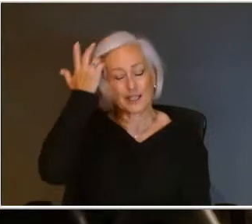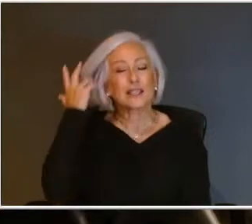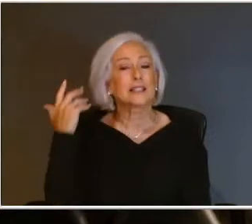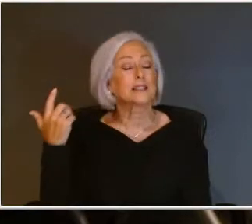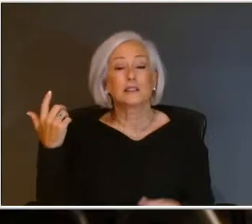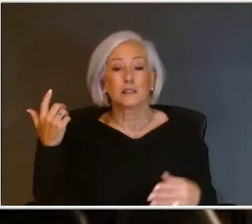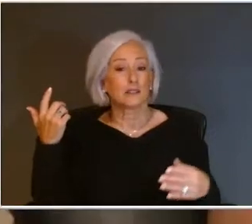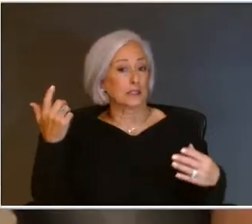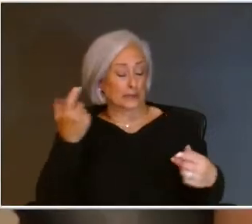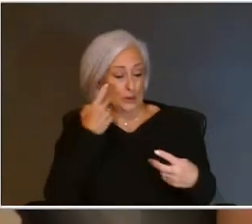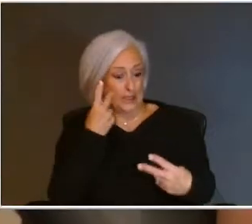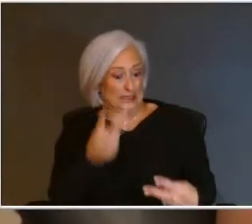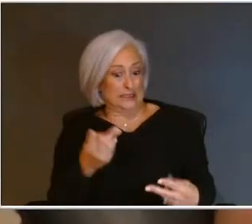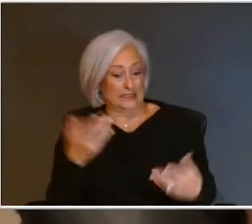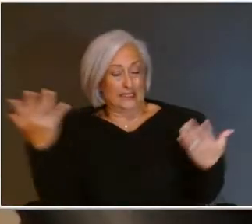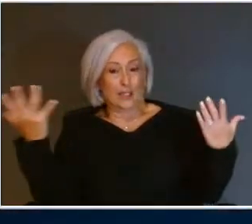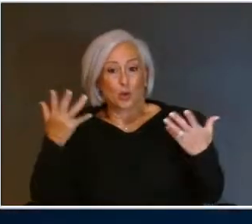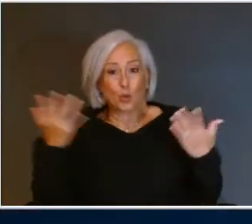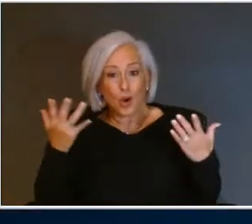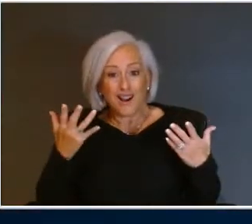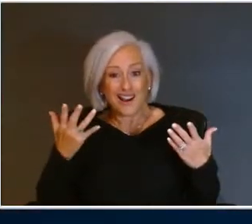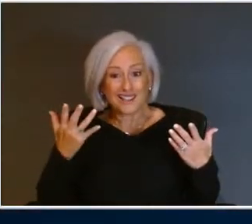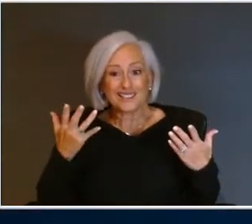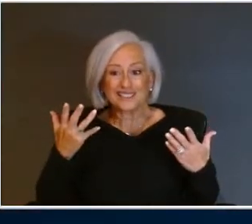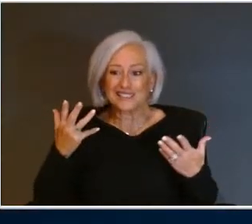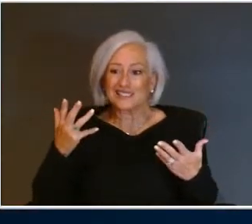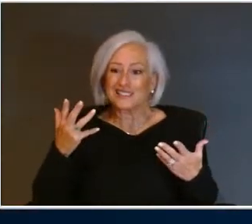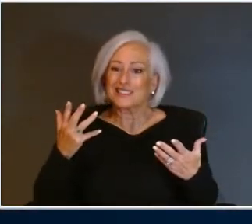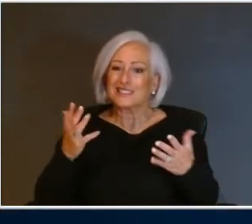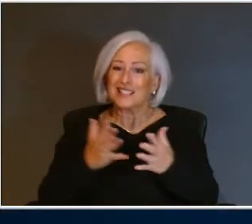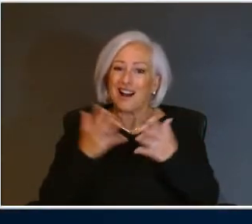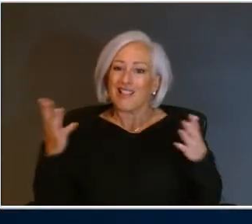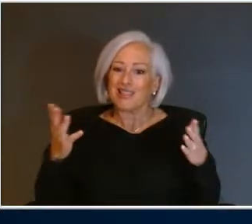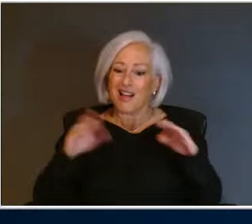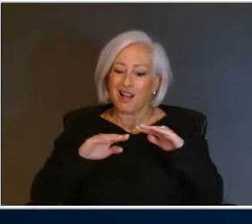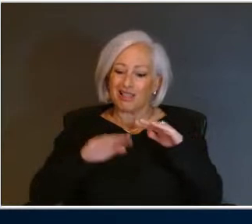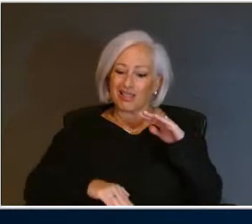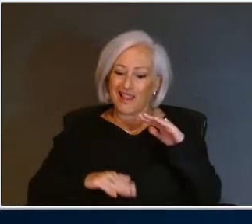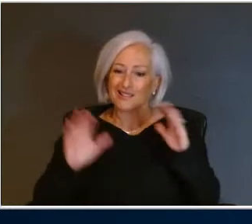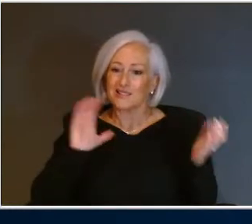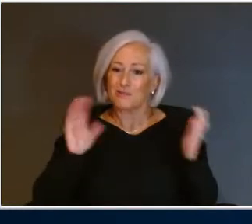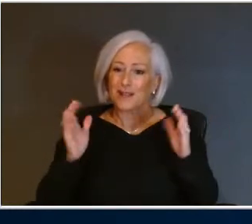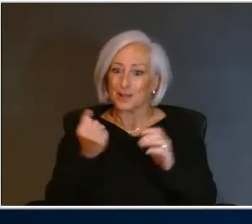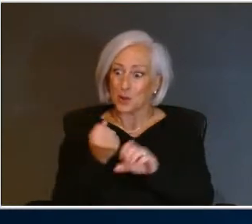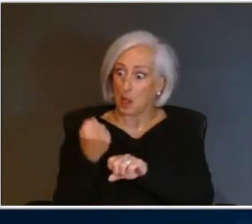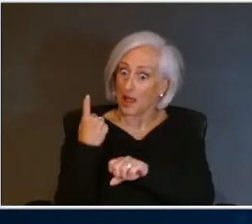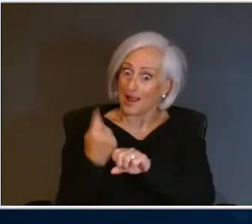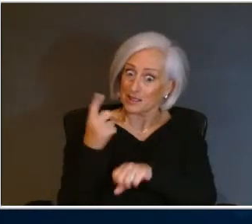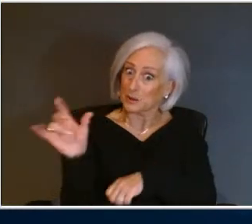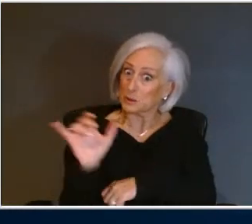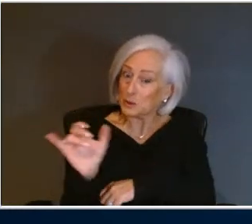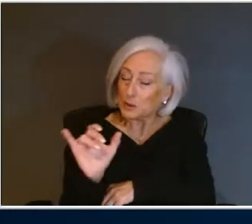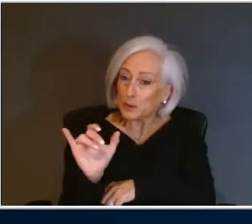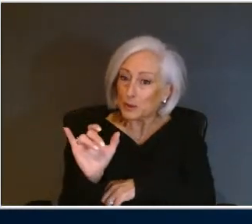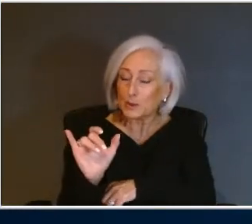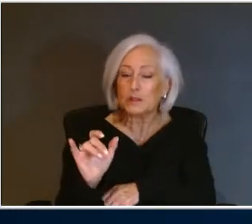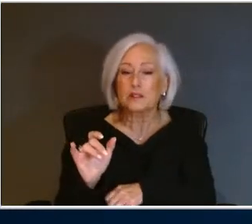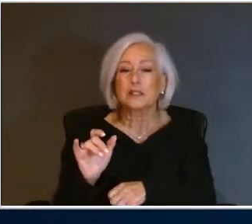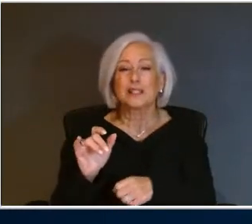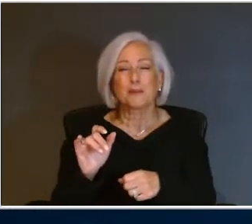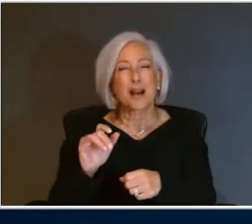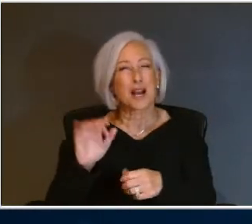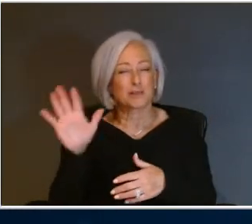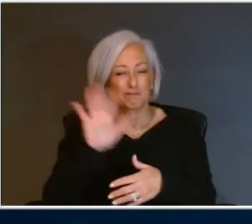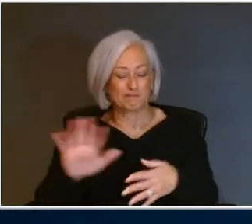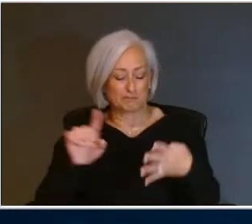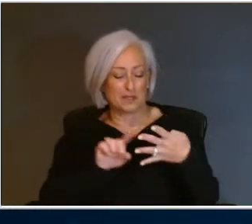is we're trending a little bit lower than we were even last year. So at about the midway through February mark, we